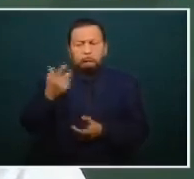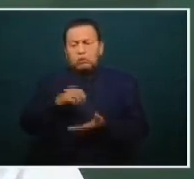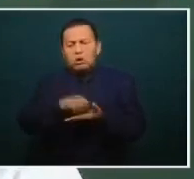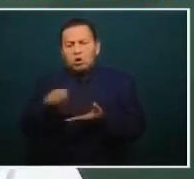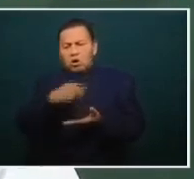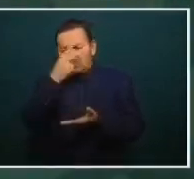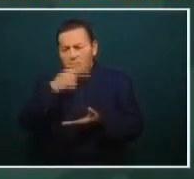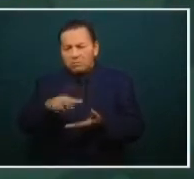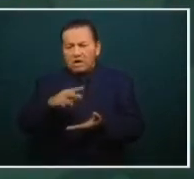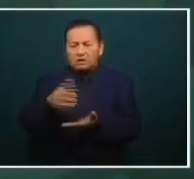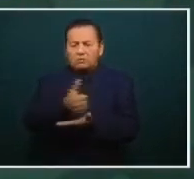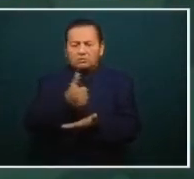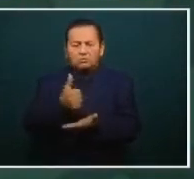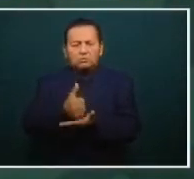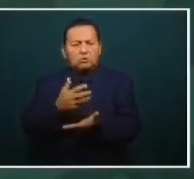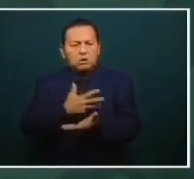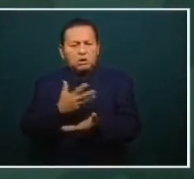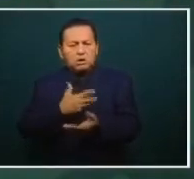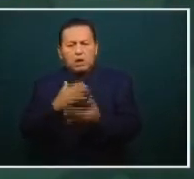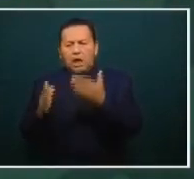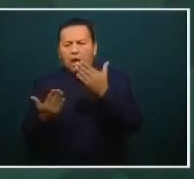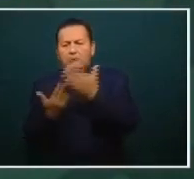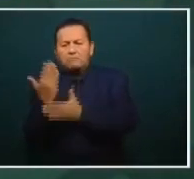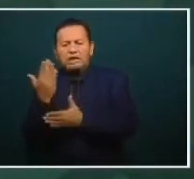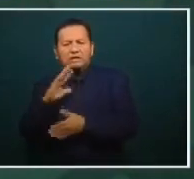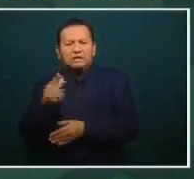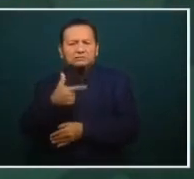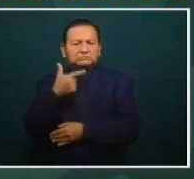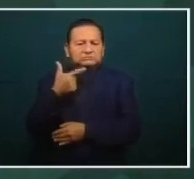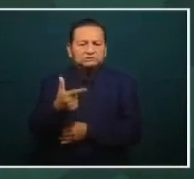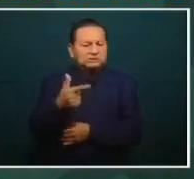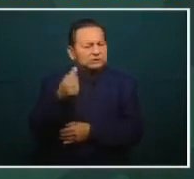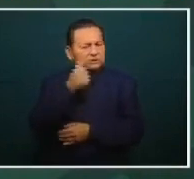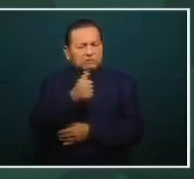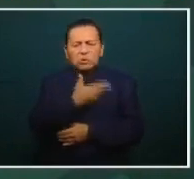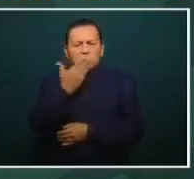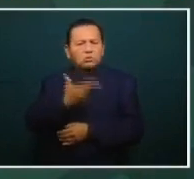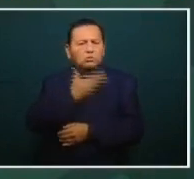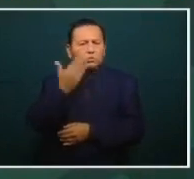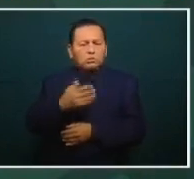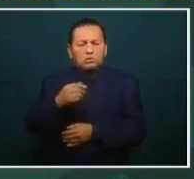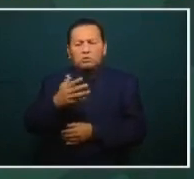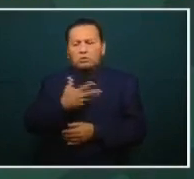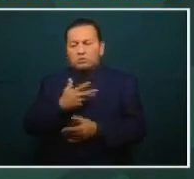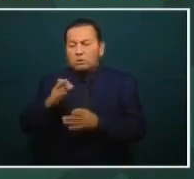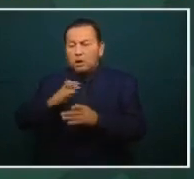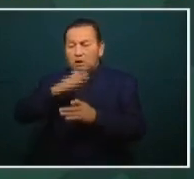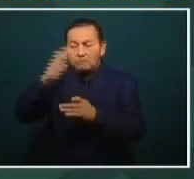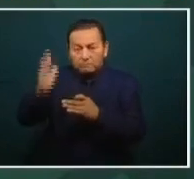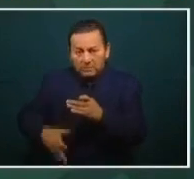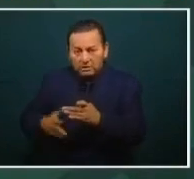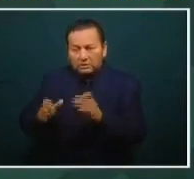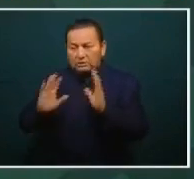these conferences are done in the city of Mexico at 7 in the morning.